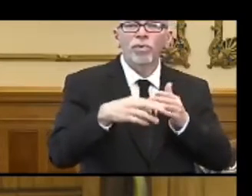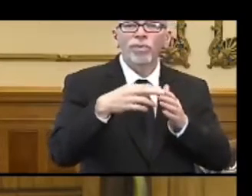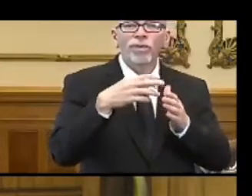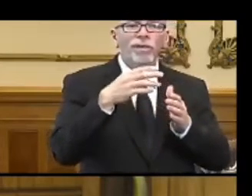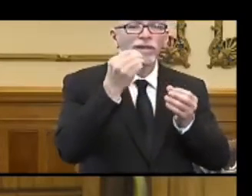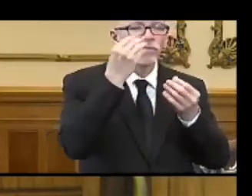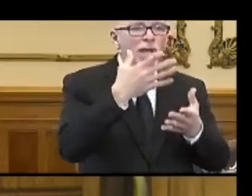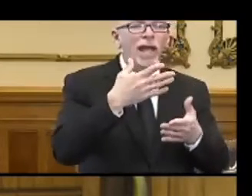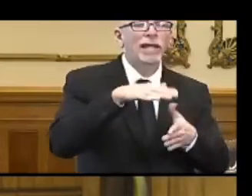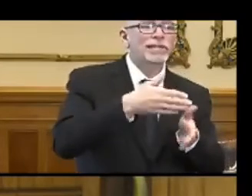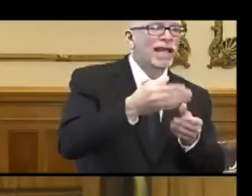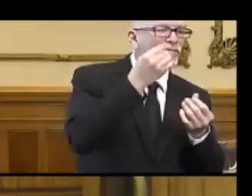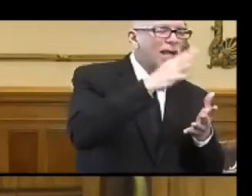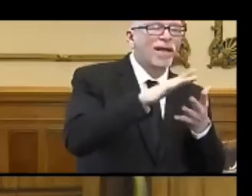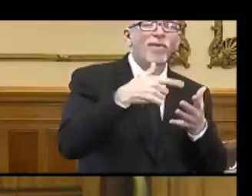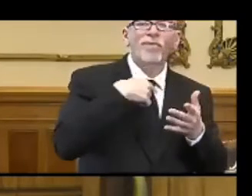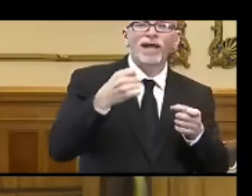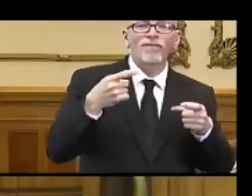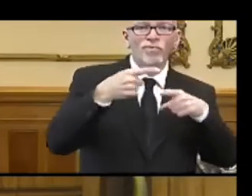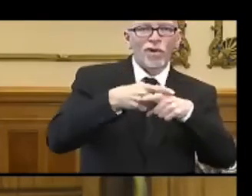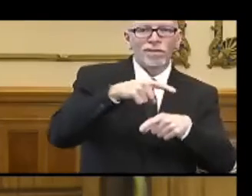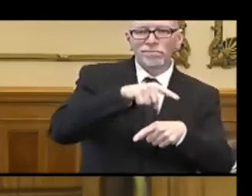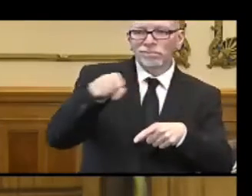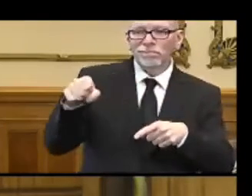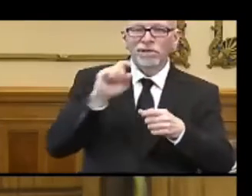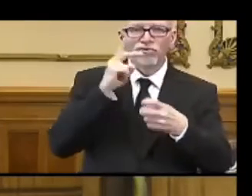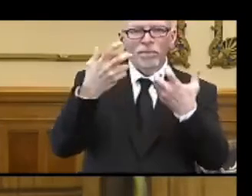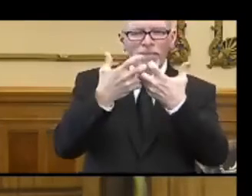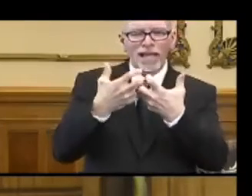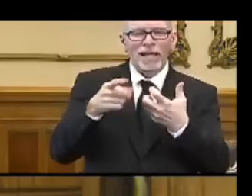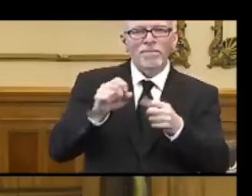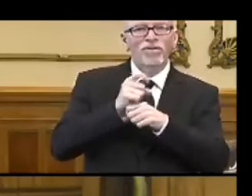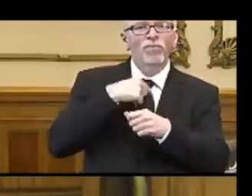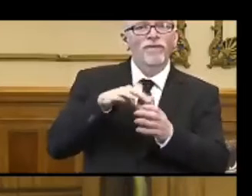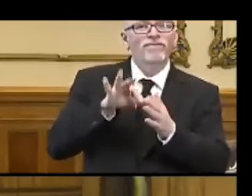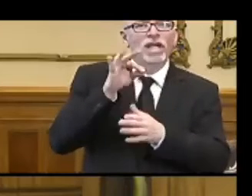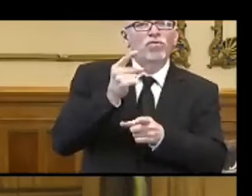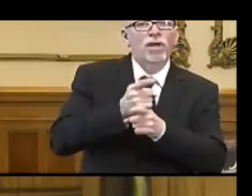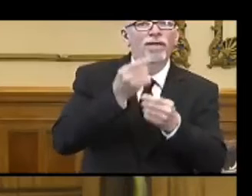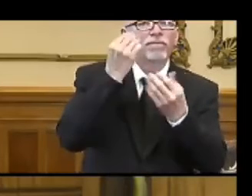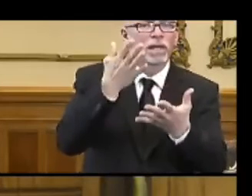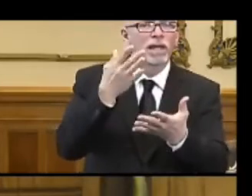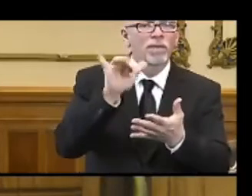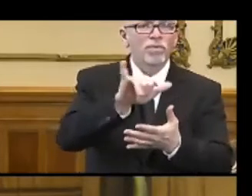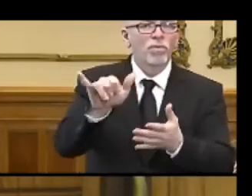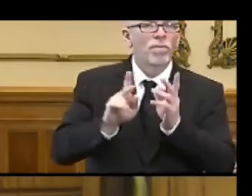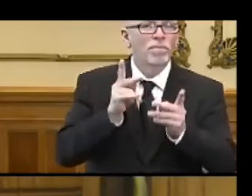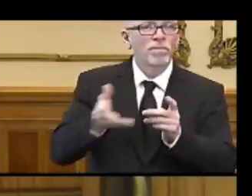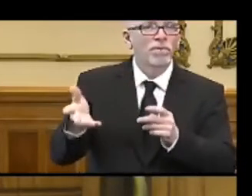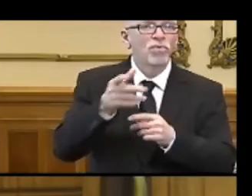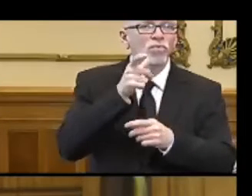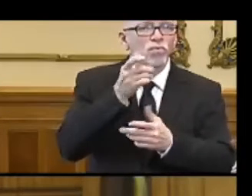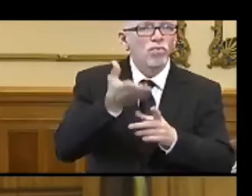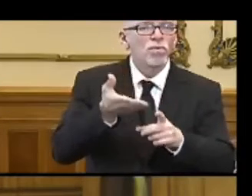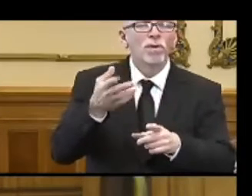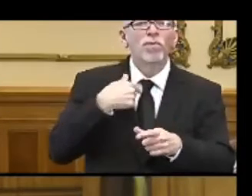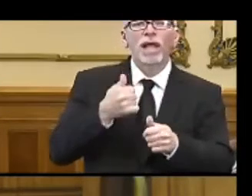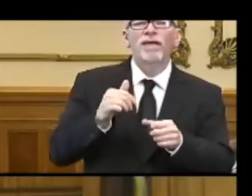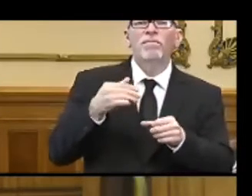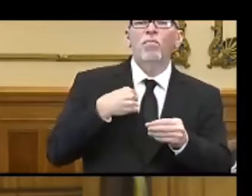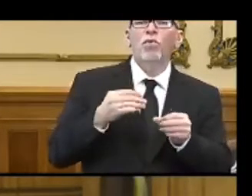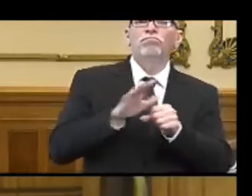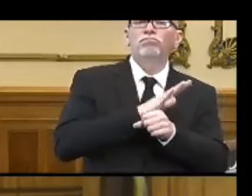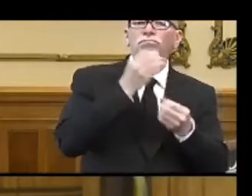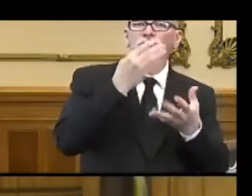try to cross-match this, even through Medicaid data, to see if we can get some of that information and make that more complete. Now, as we have